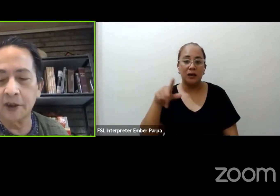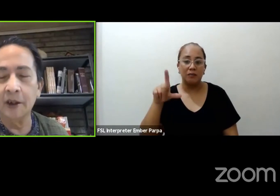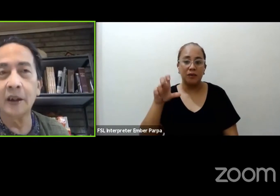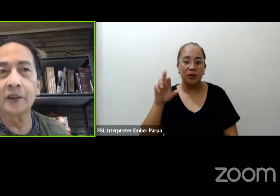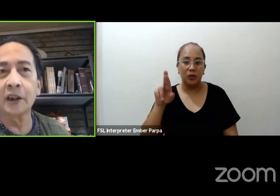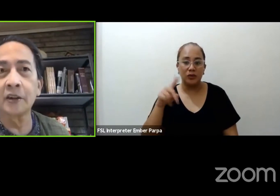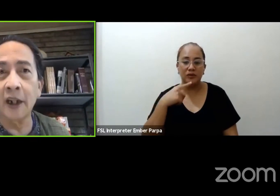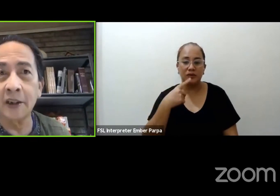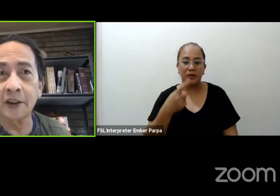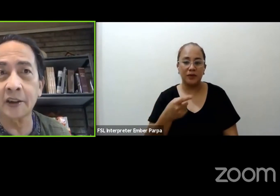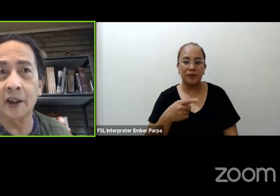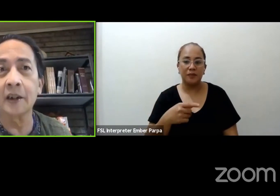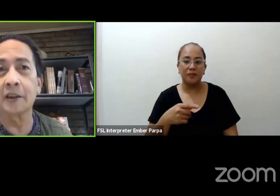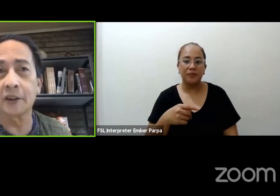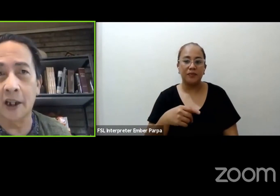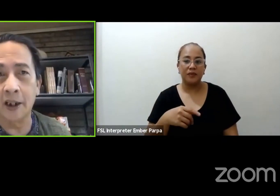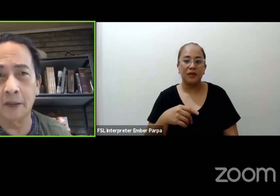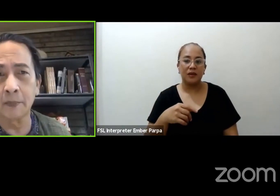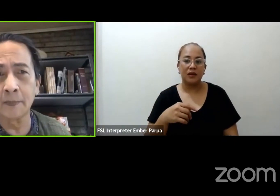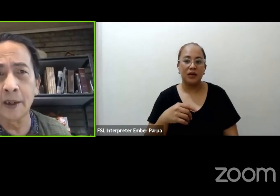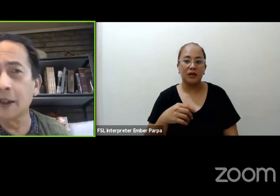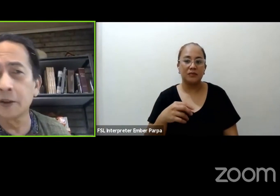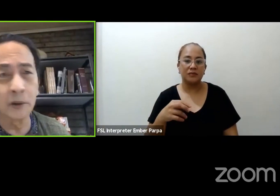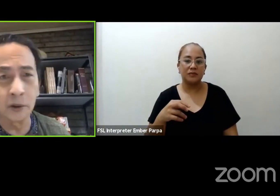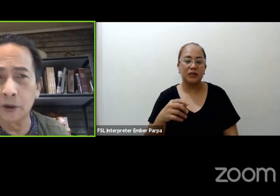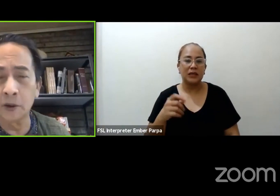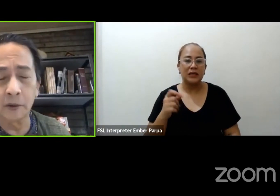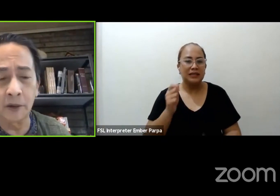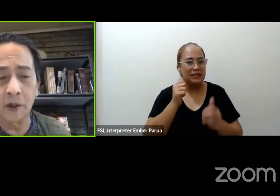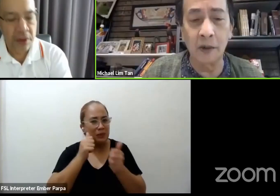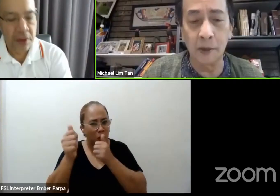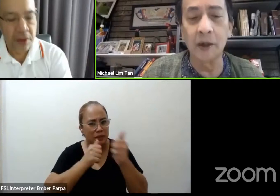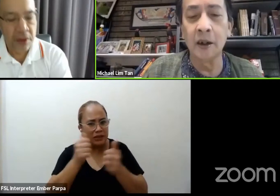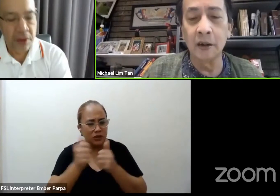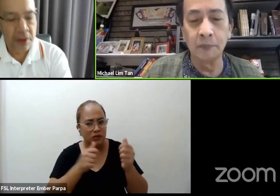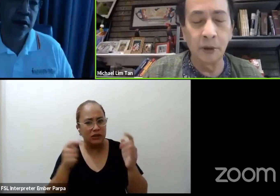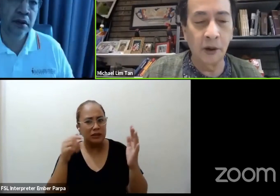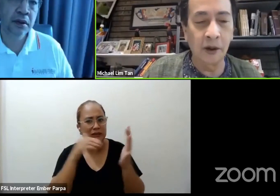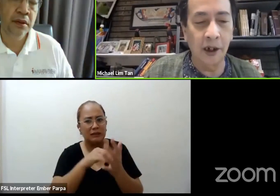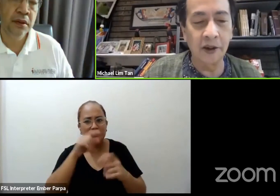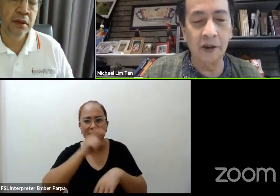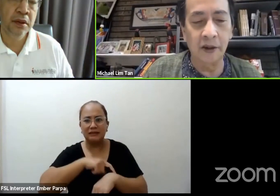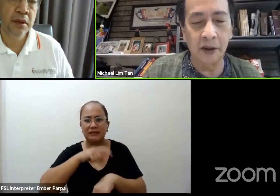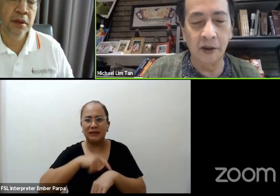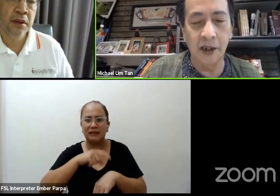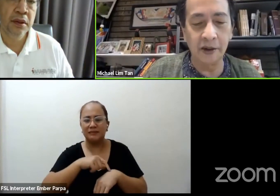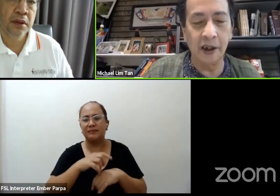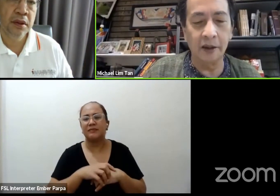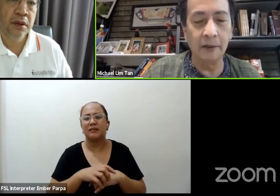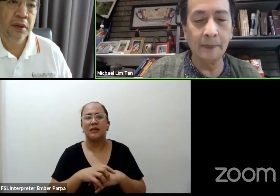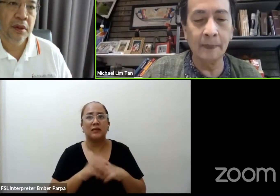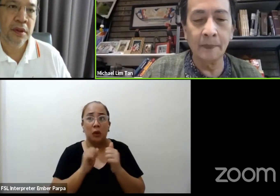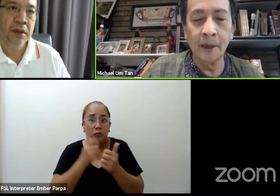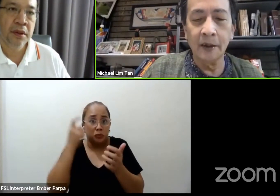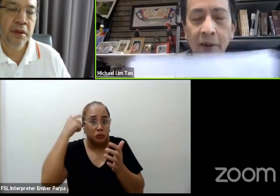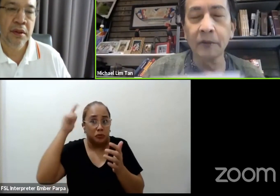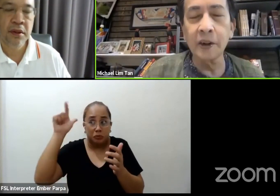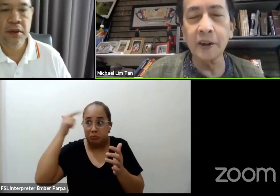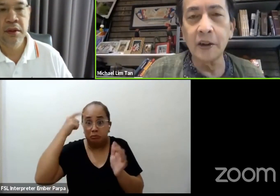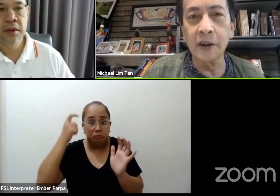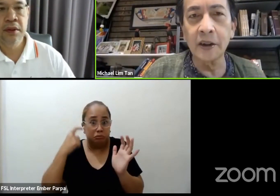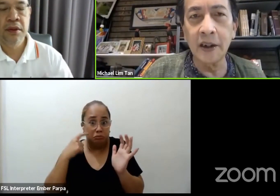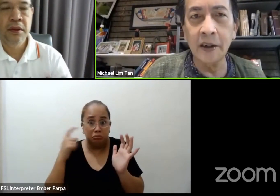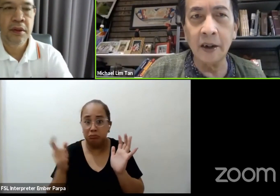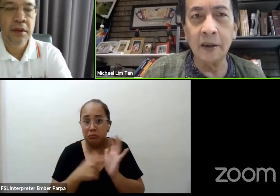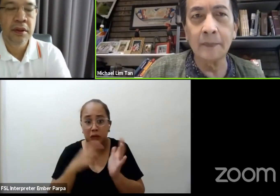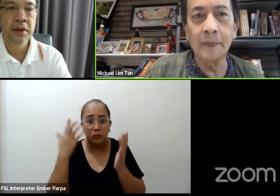vivid words. It's a race against time. And I don't know if our bureaucrats recognize that. Then, of